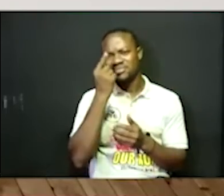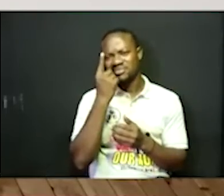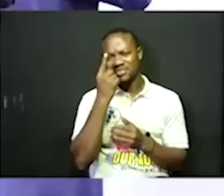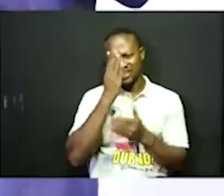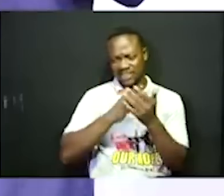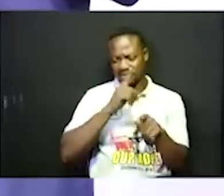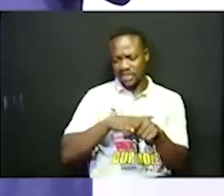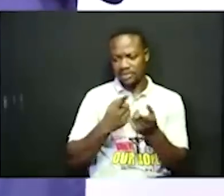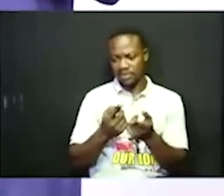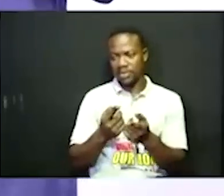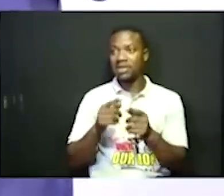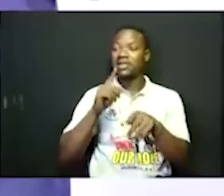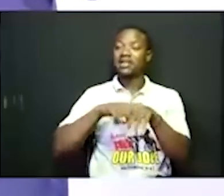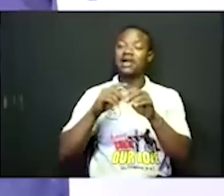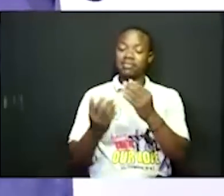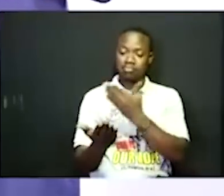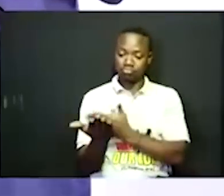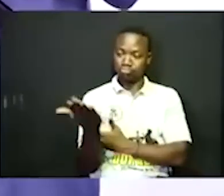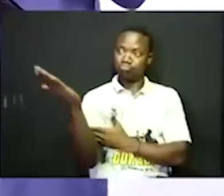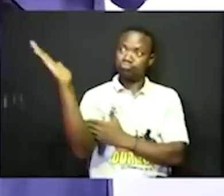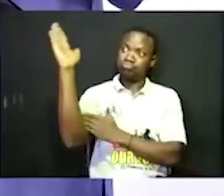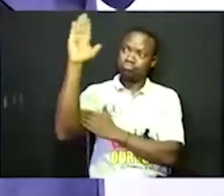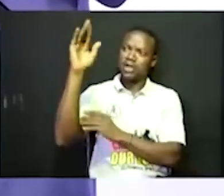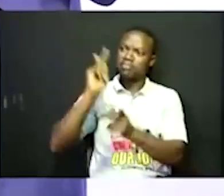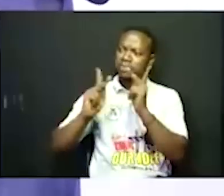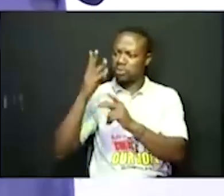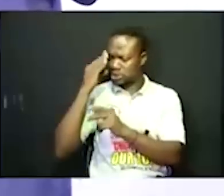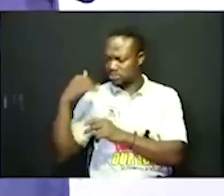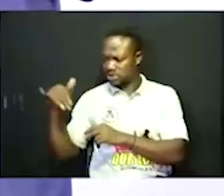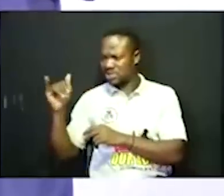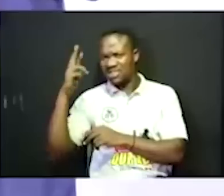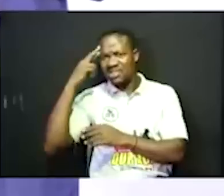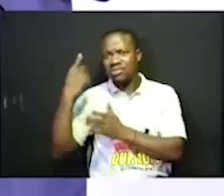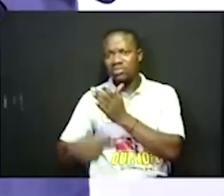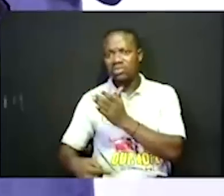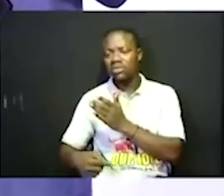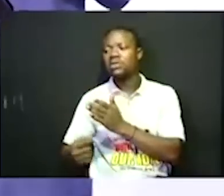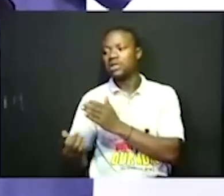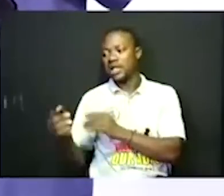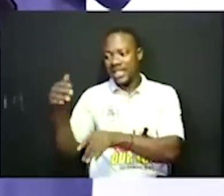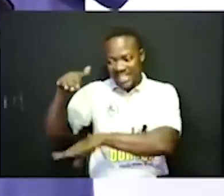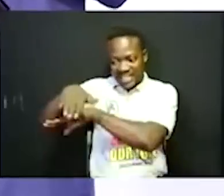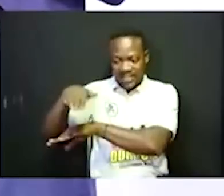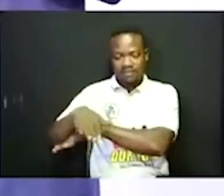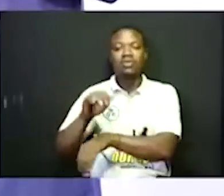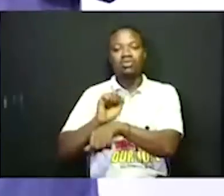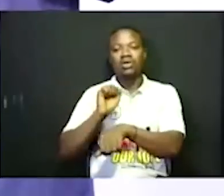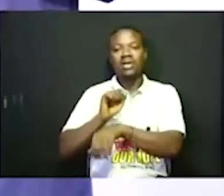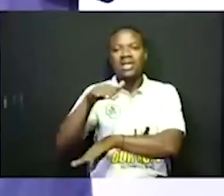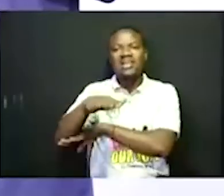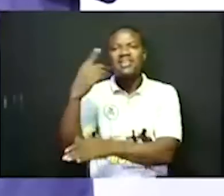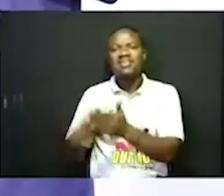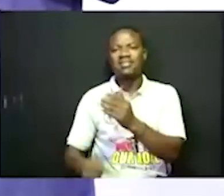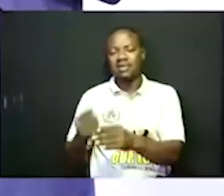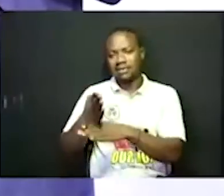And they are going to work with machetes. They are going to work with guns. They are going